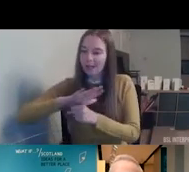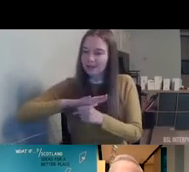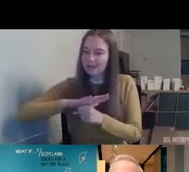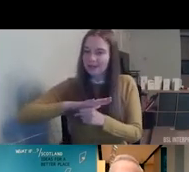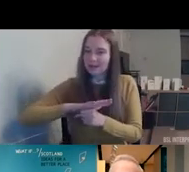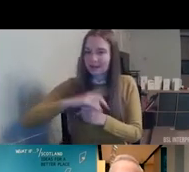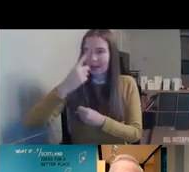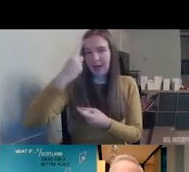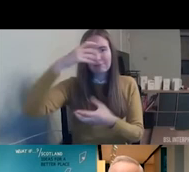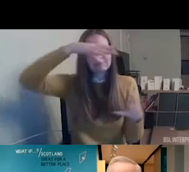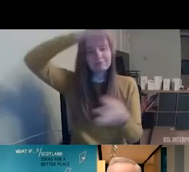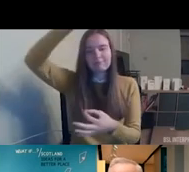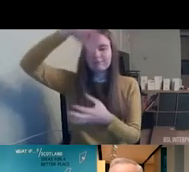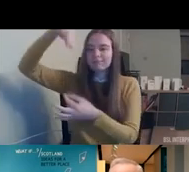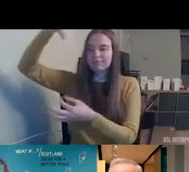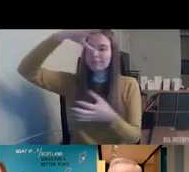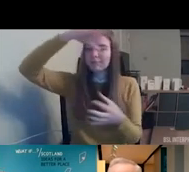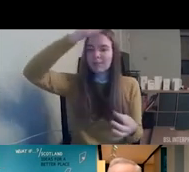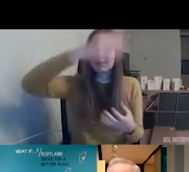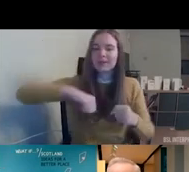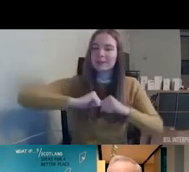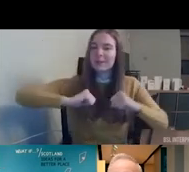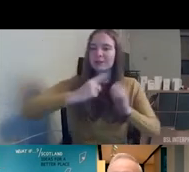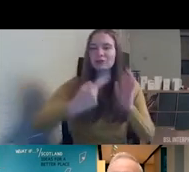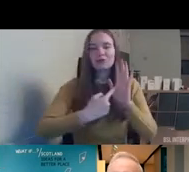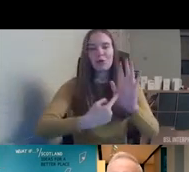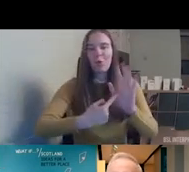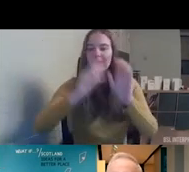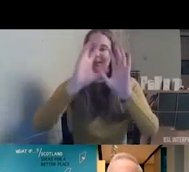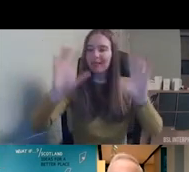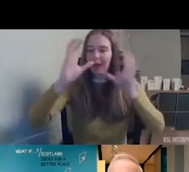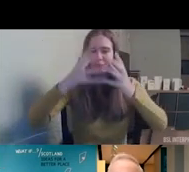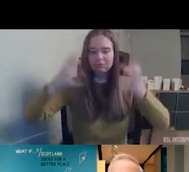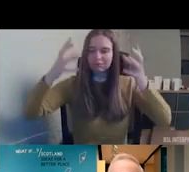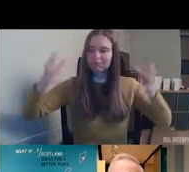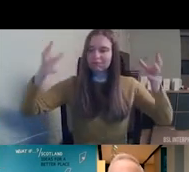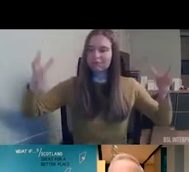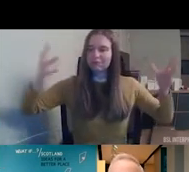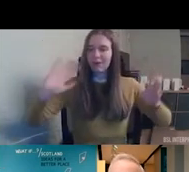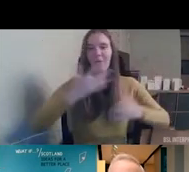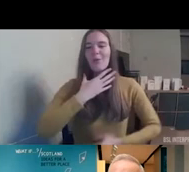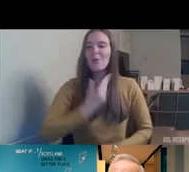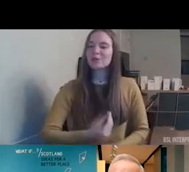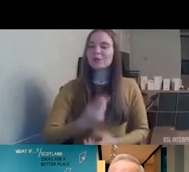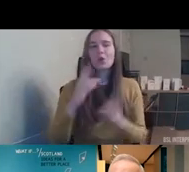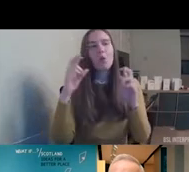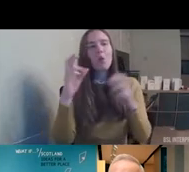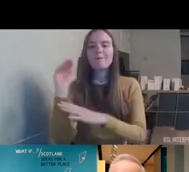within the space to form this ever-growing cloud of wishes and hopes for the future